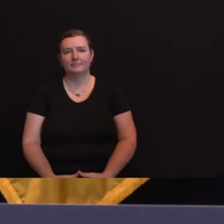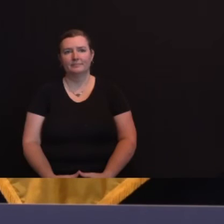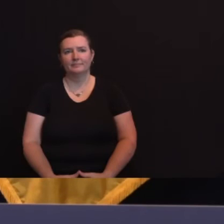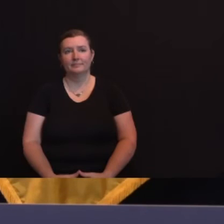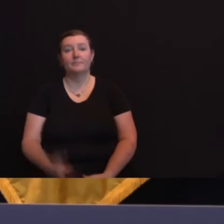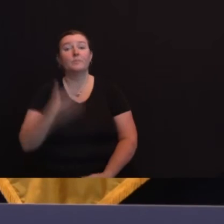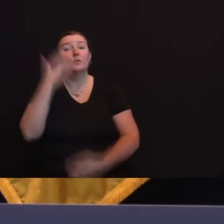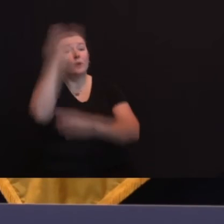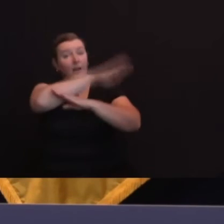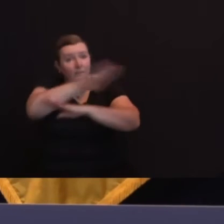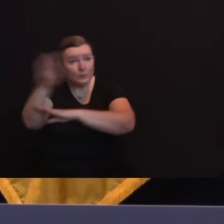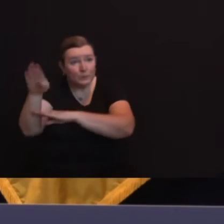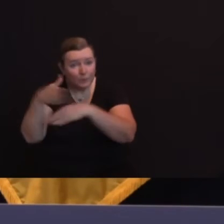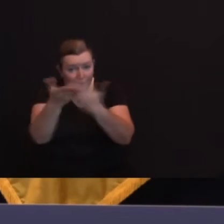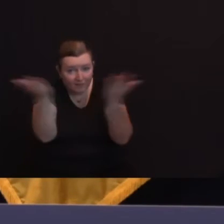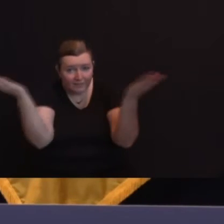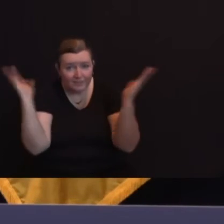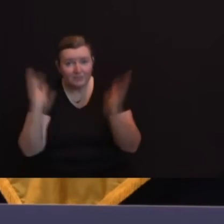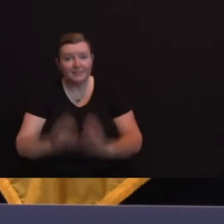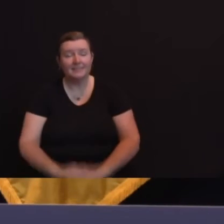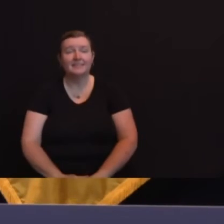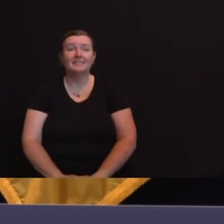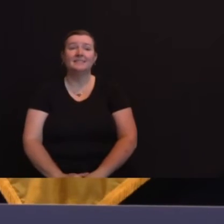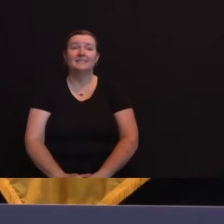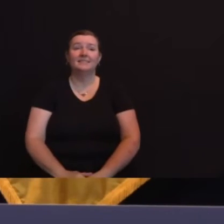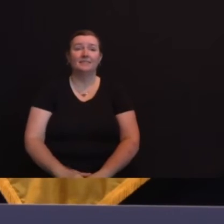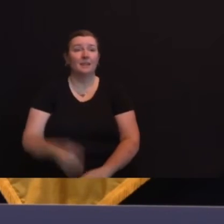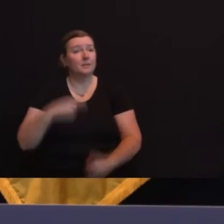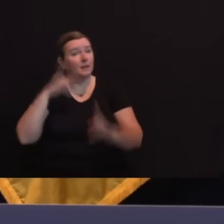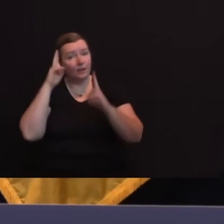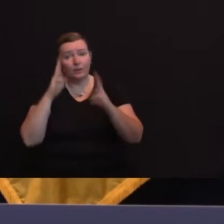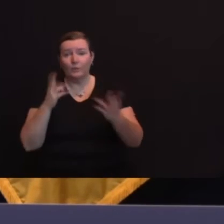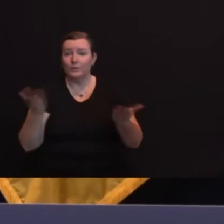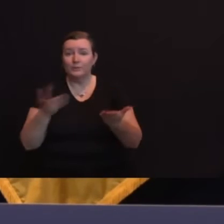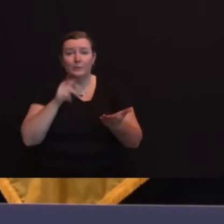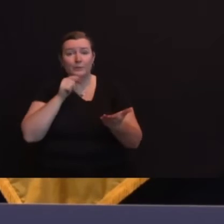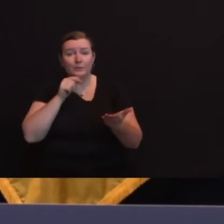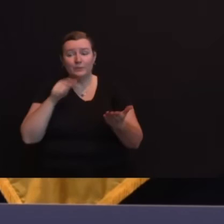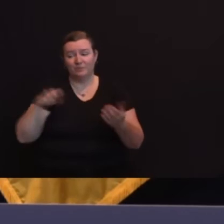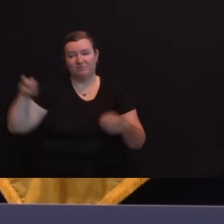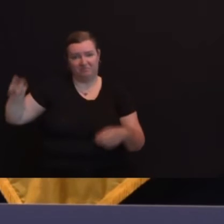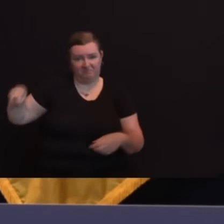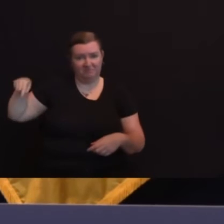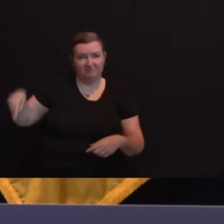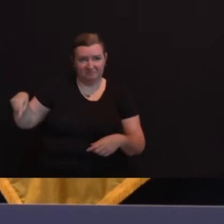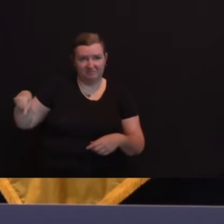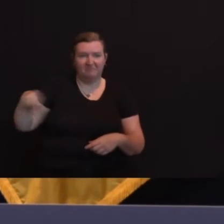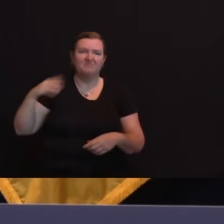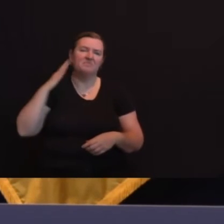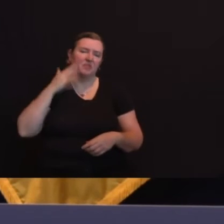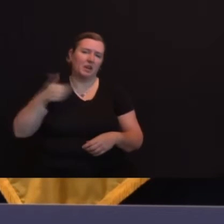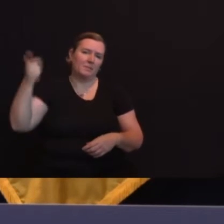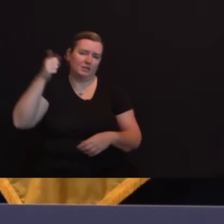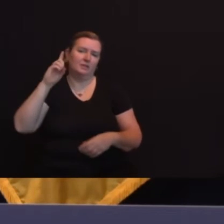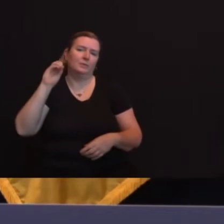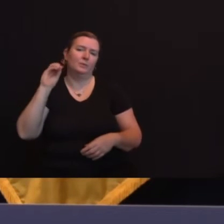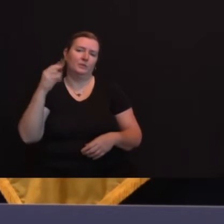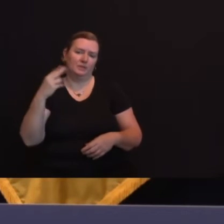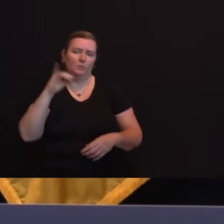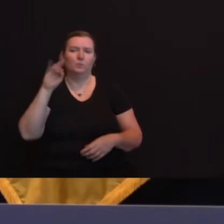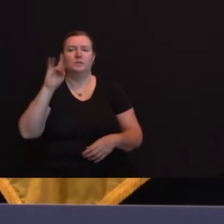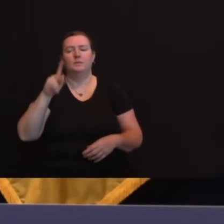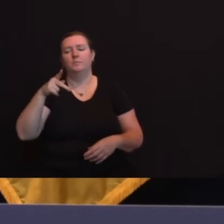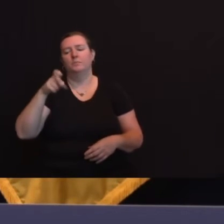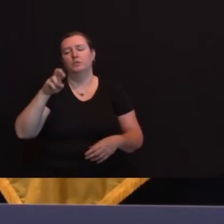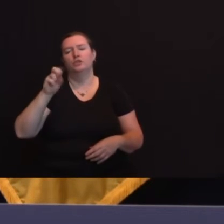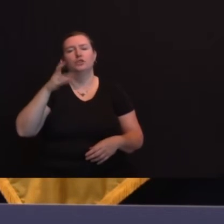Good afternoon, everybody. I'm honored to be joined by the woman at my right who needs no introduction, the Commissioner of the Department of Health, Judy Persichilli. To